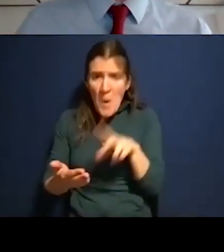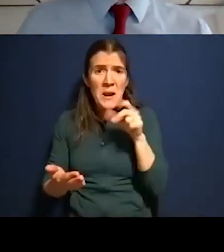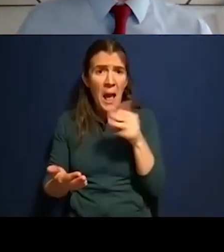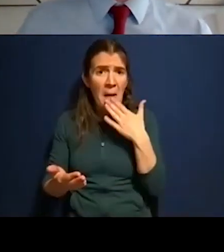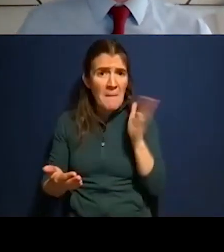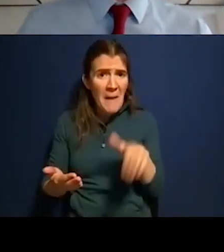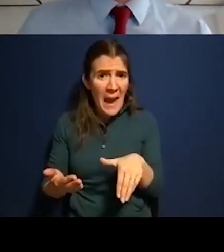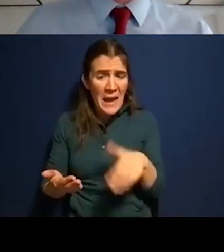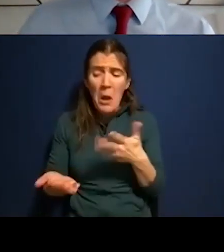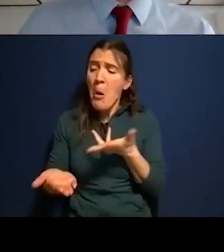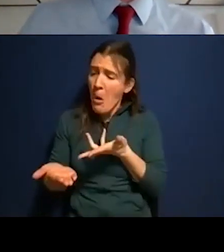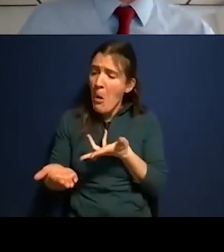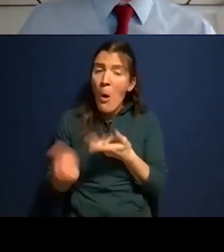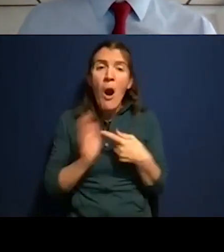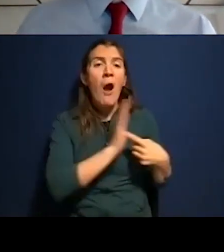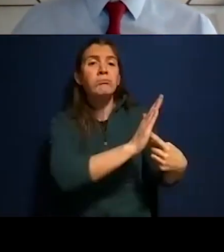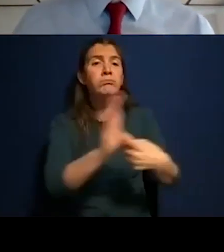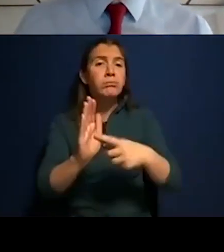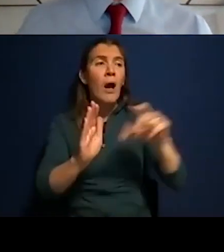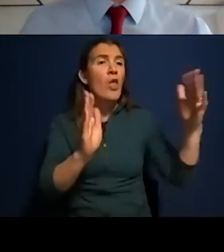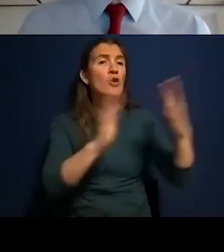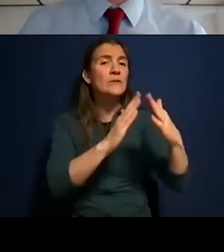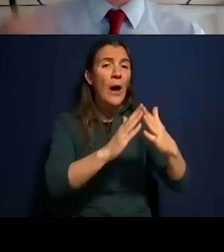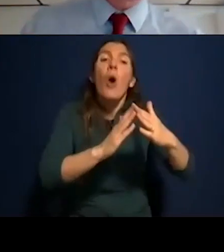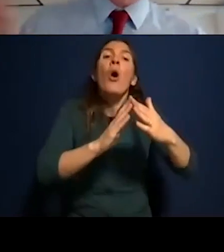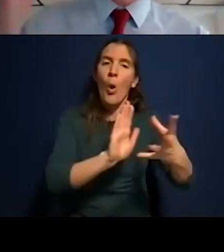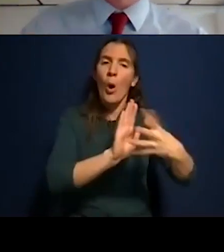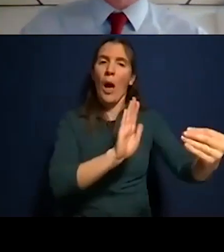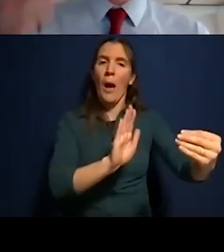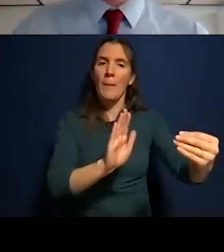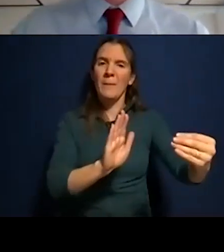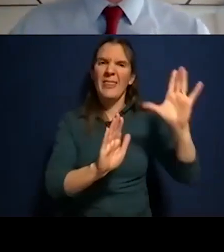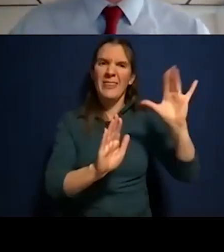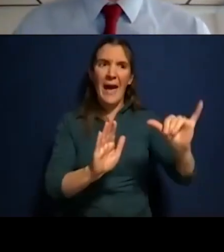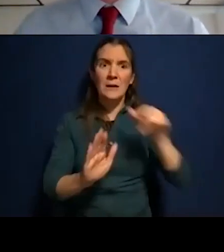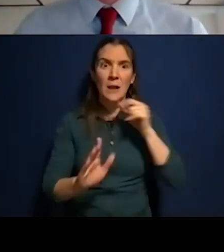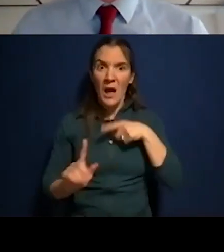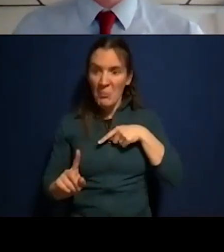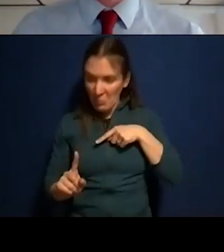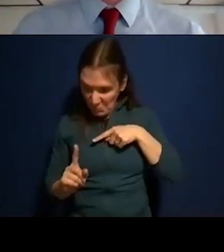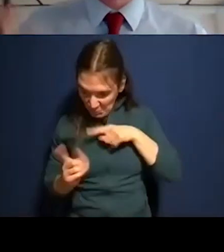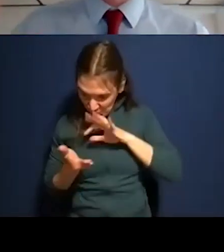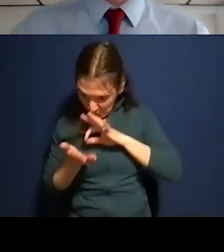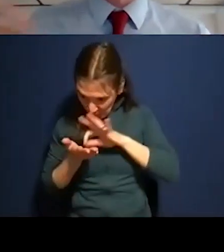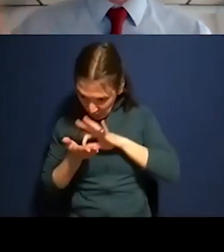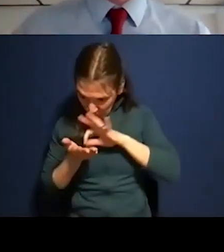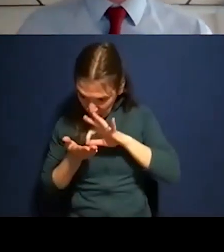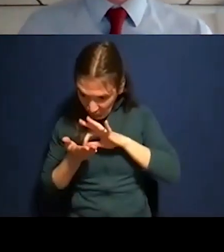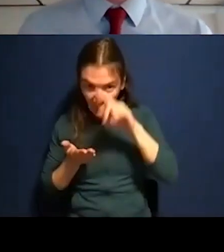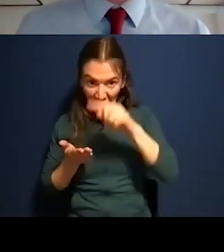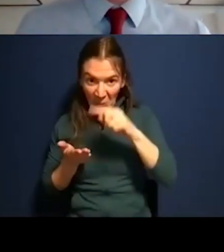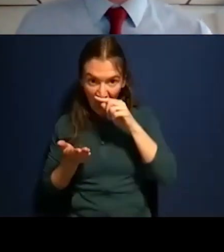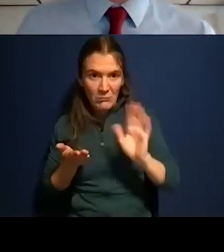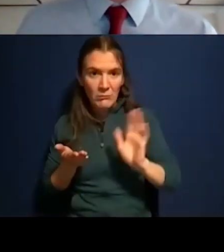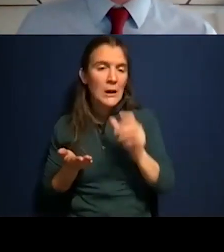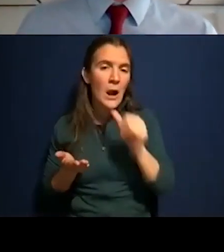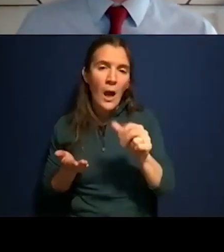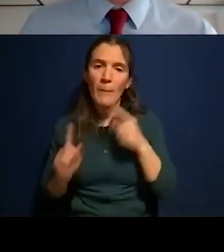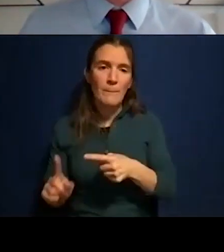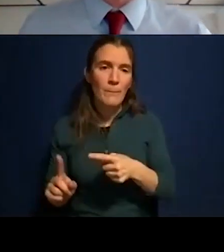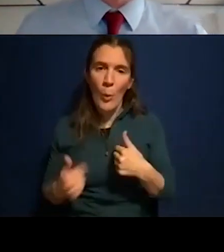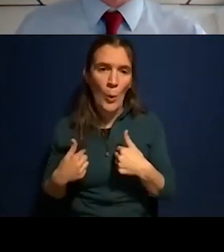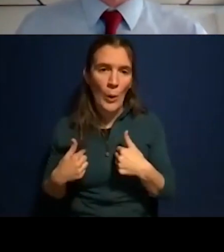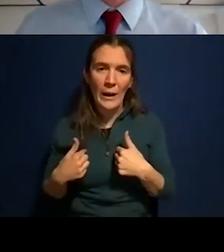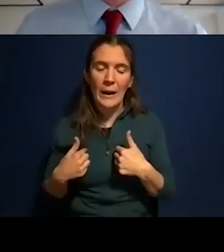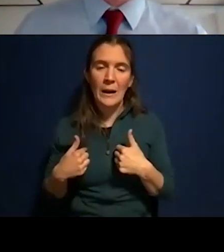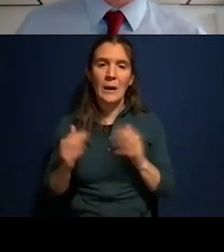is something that maybe we could implement in our select board or something like that. It's not, I'm not looking at it like at individuals or something like that. That's really wasn't